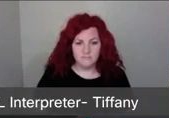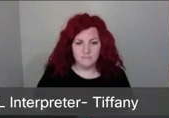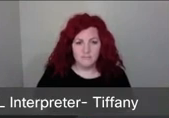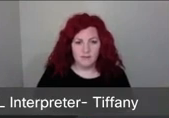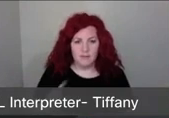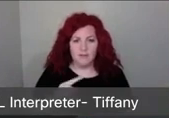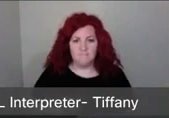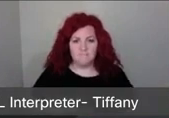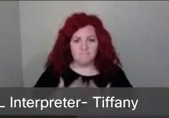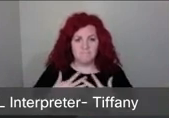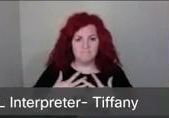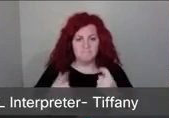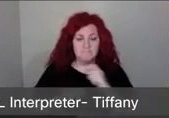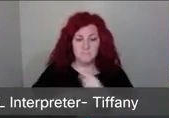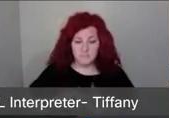life.